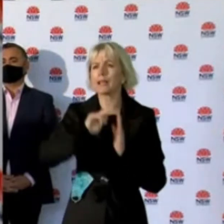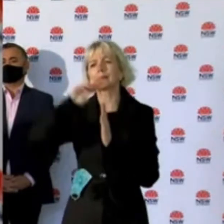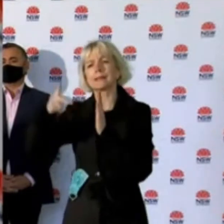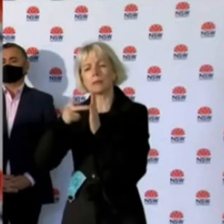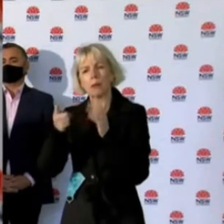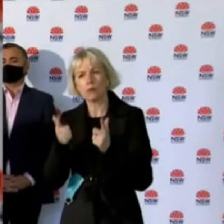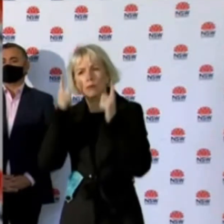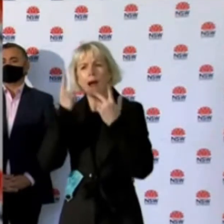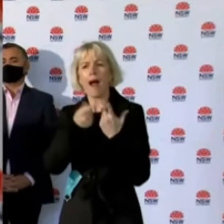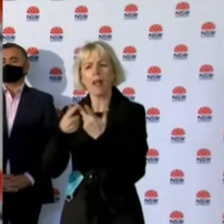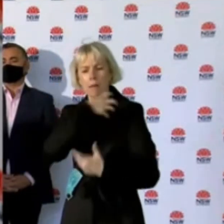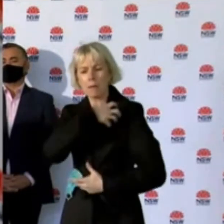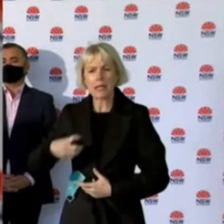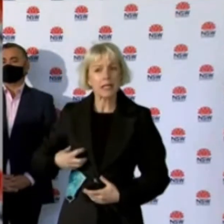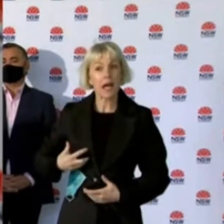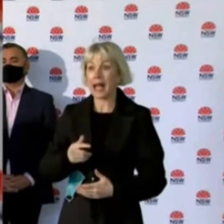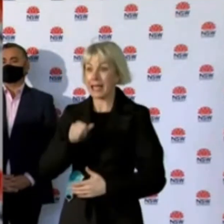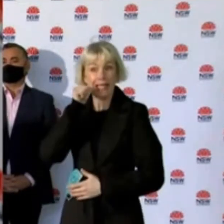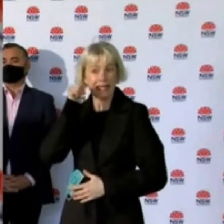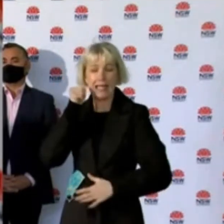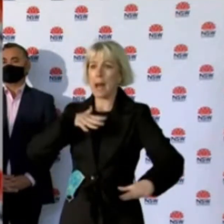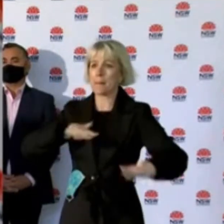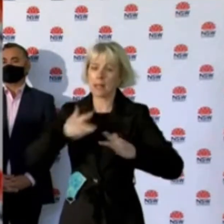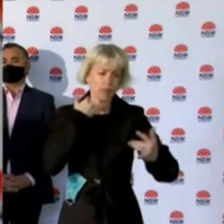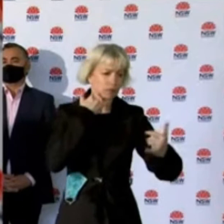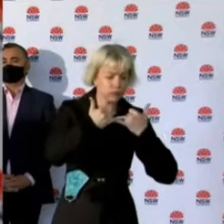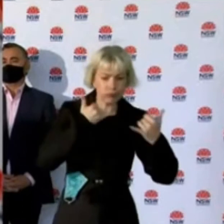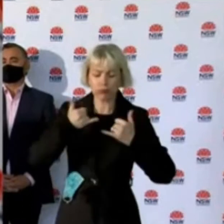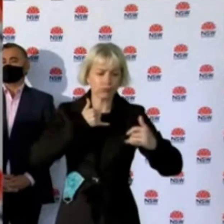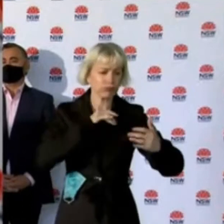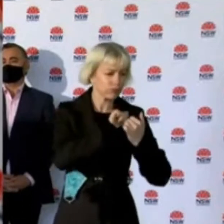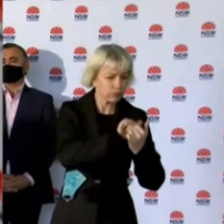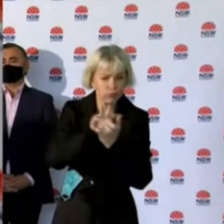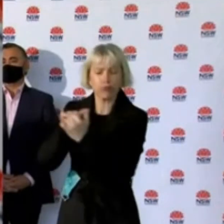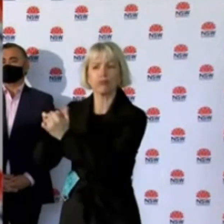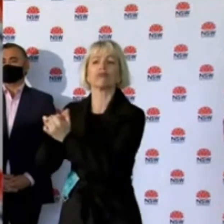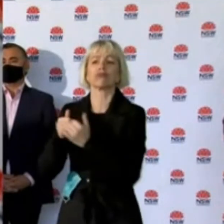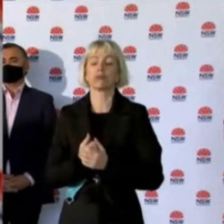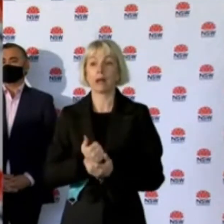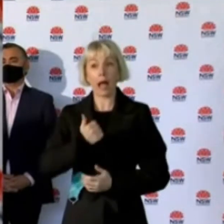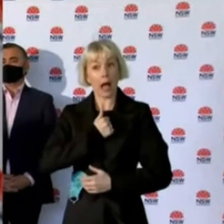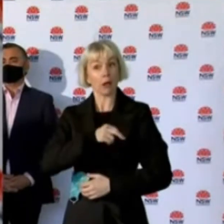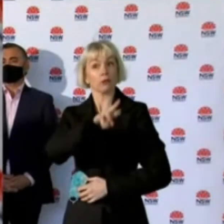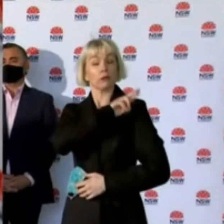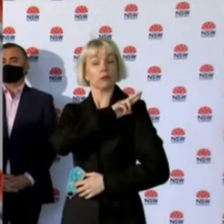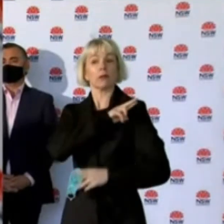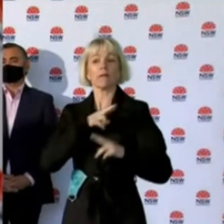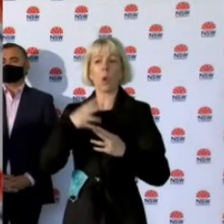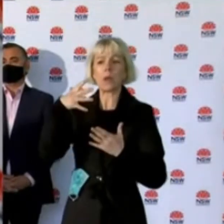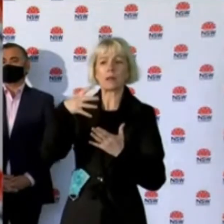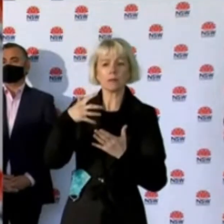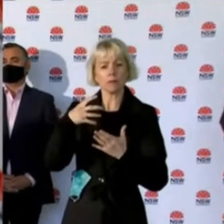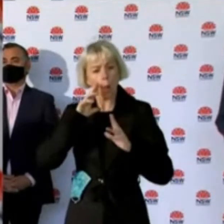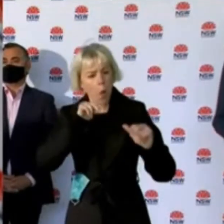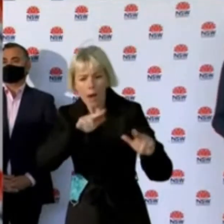hard yesterday engaging with all of our stakeholders. Please know that it's our job to keep everybody safe, but it's also our job, and that includes making sure